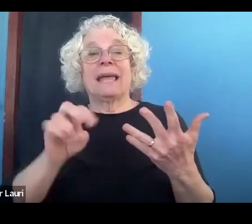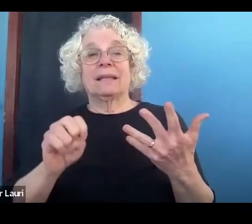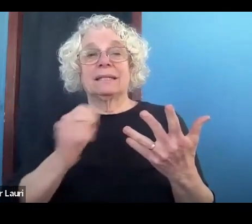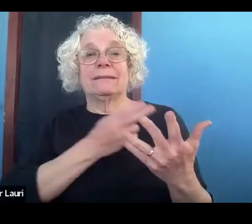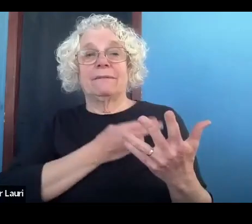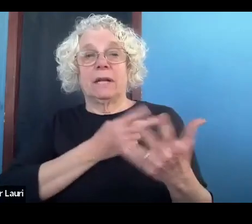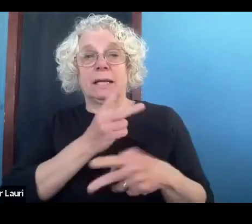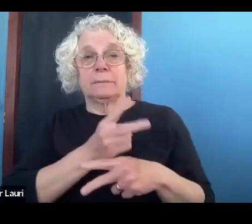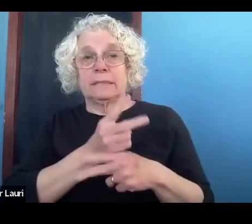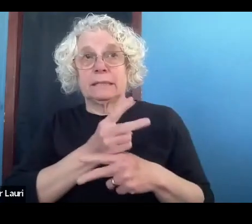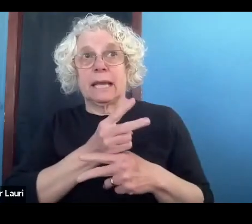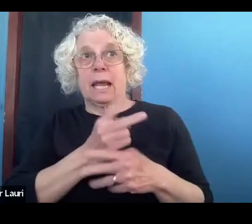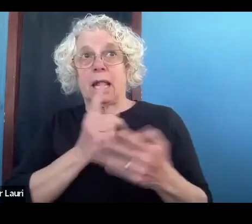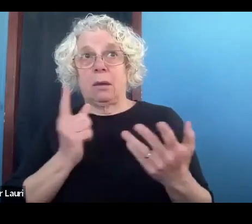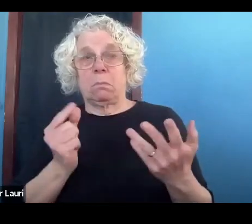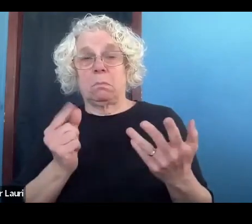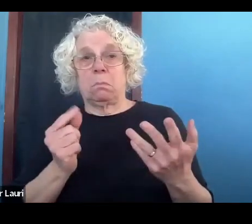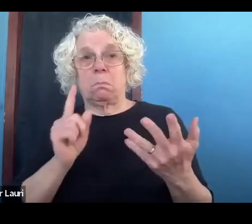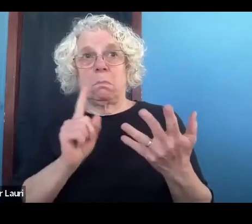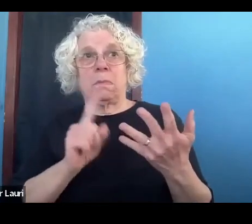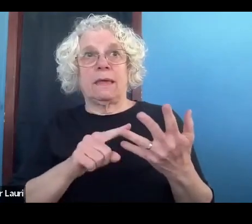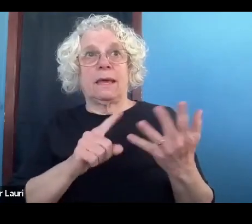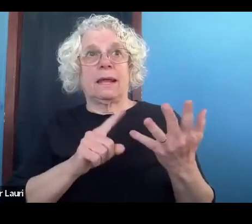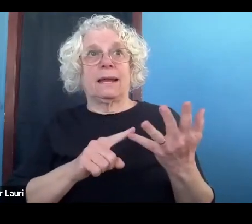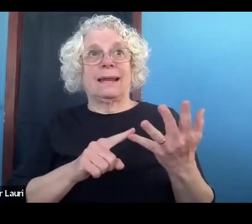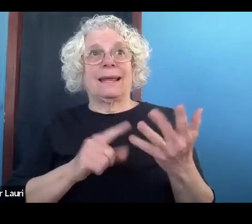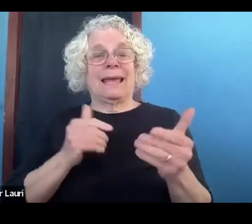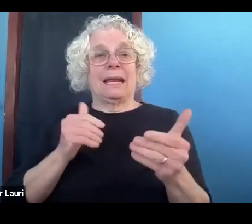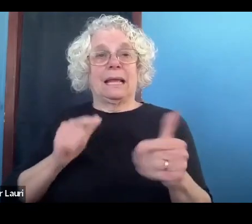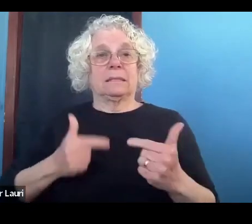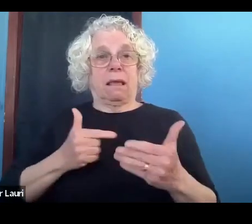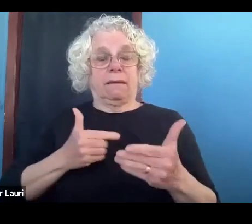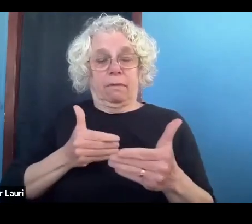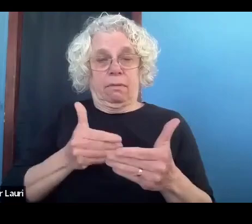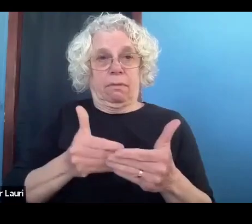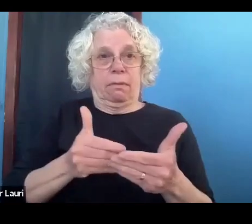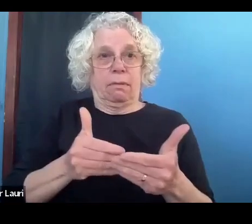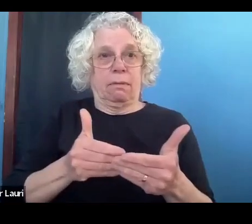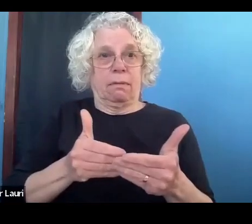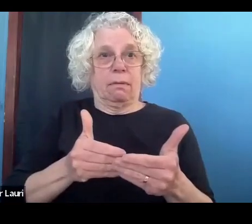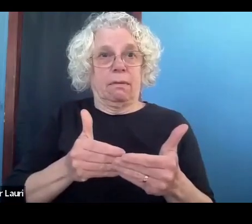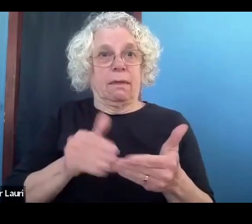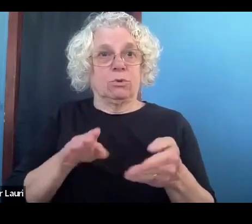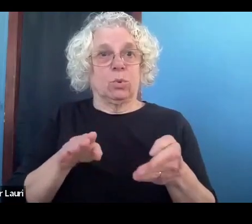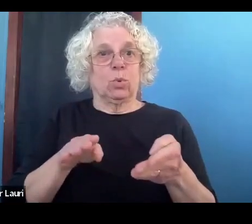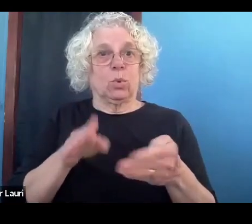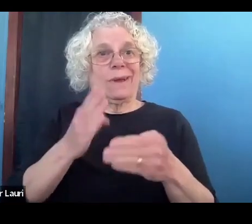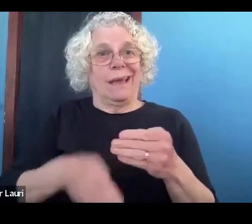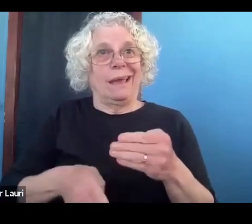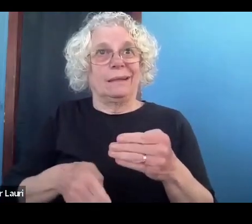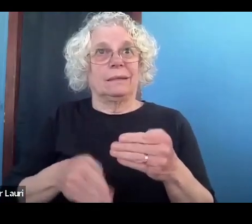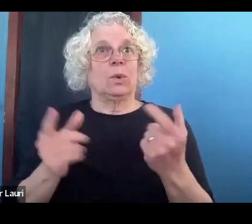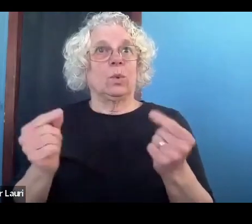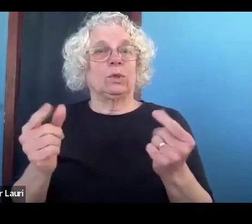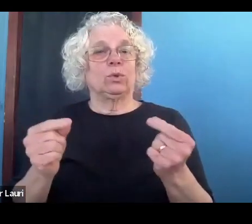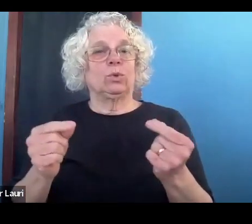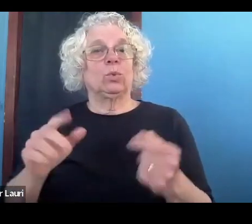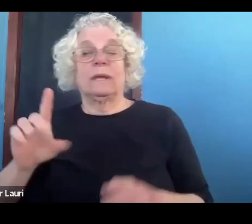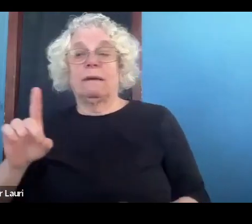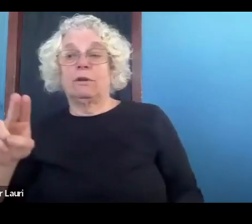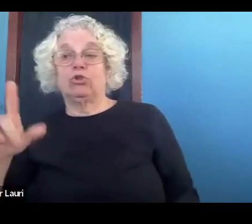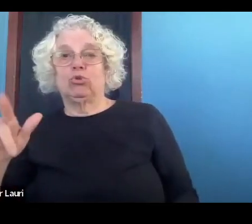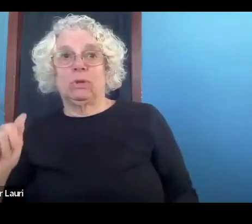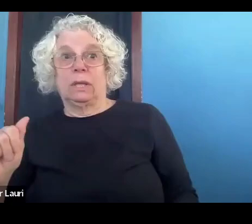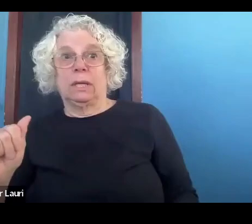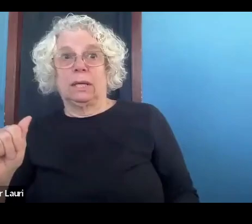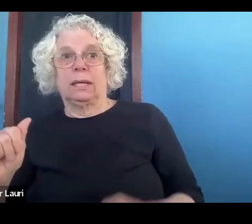hospice care, and learn to navigate end of life as it approaches. And I know we've got Tony on, who is a death doula, and we're very excited for